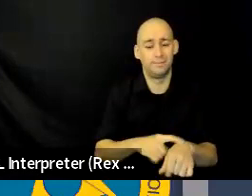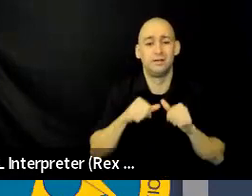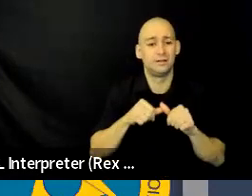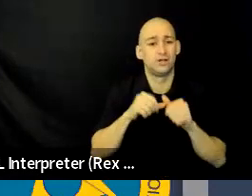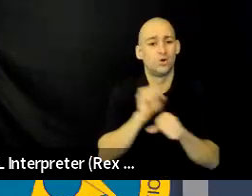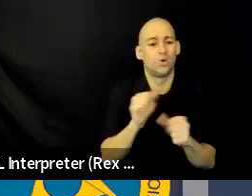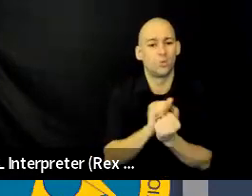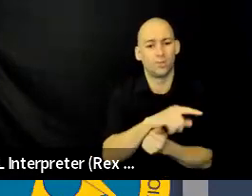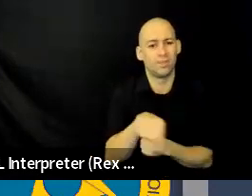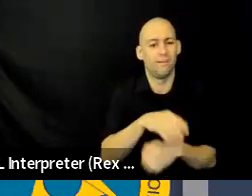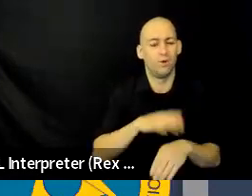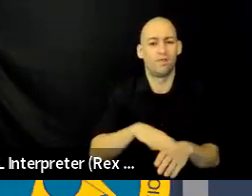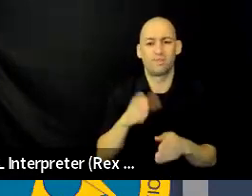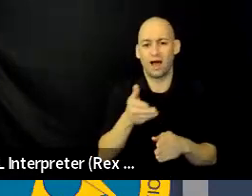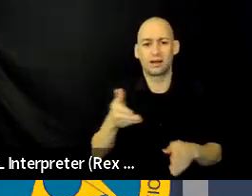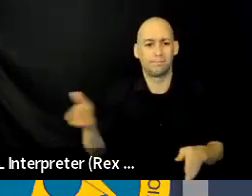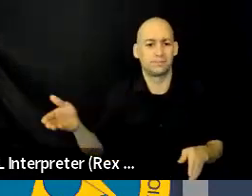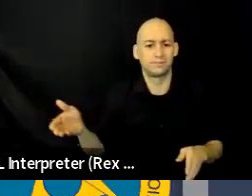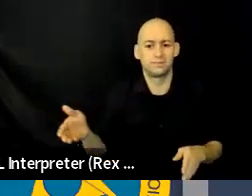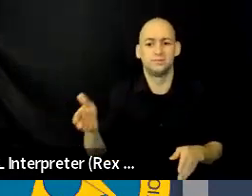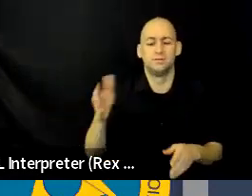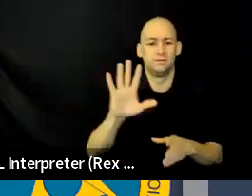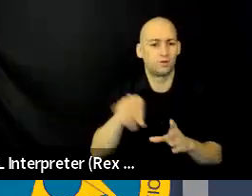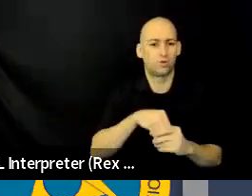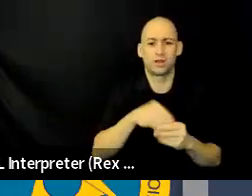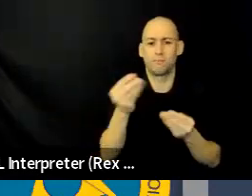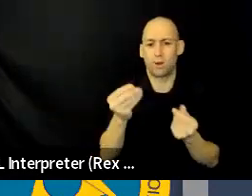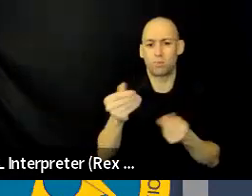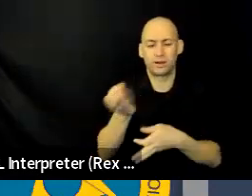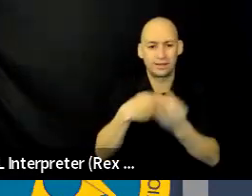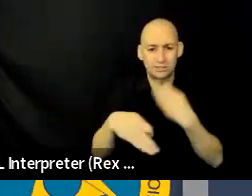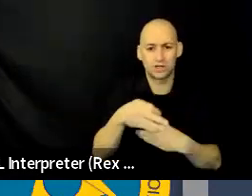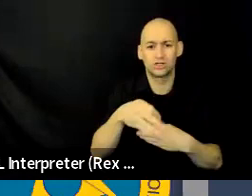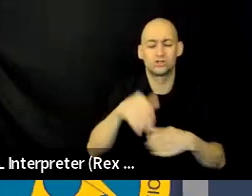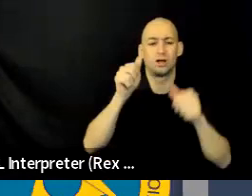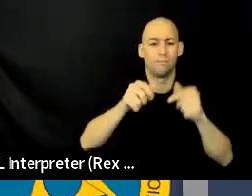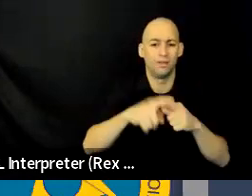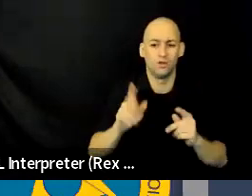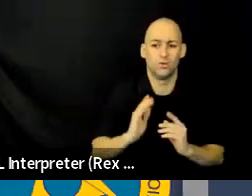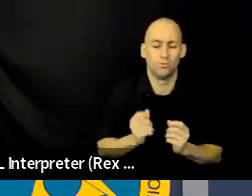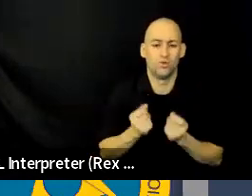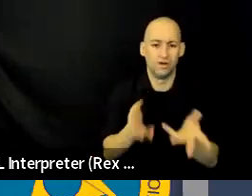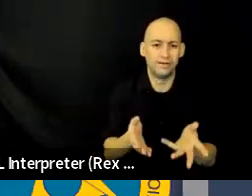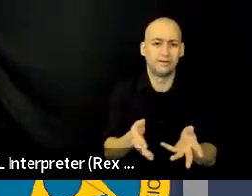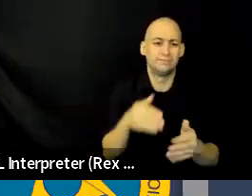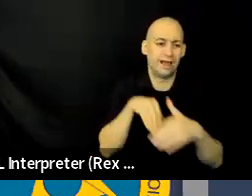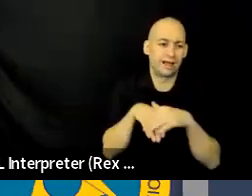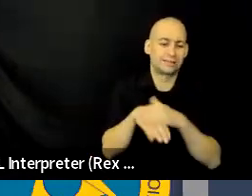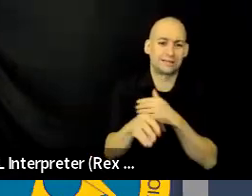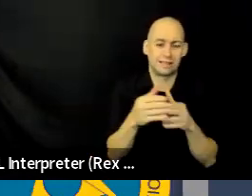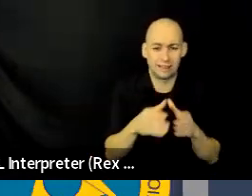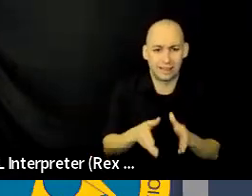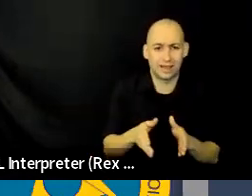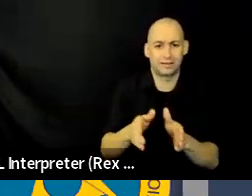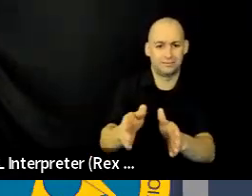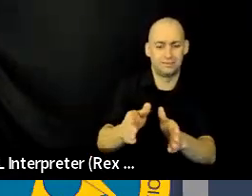items that they brought up of interest, including the property exchange, or the ability for us to provide some of our excess lands. It's a lengthy process that ultimately results